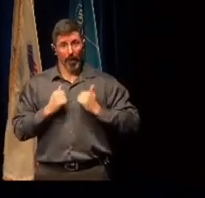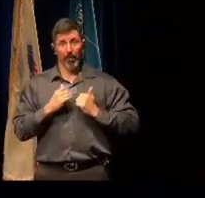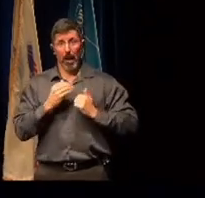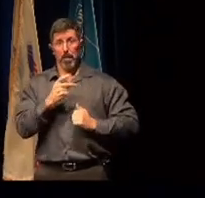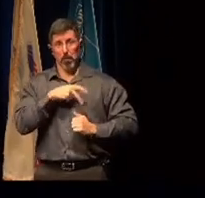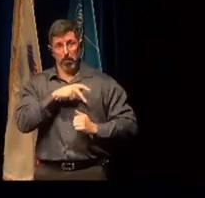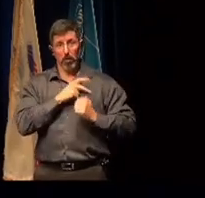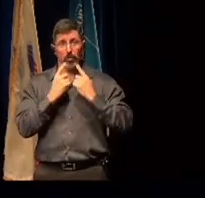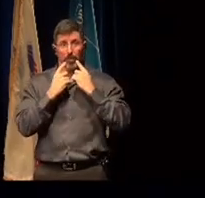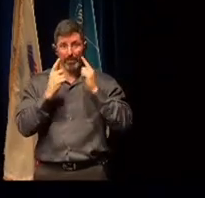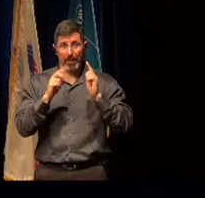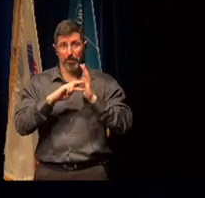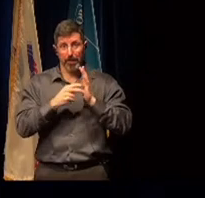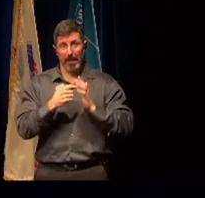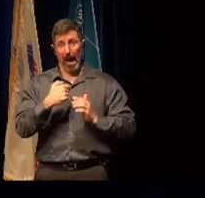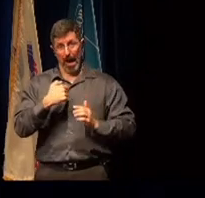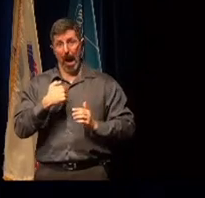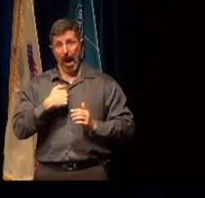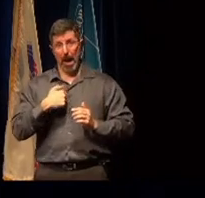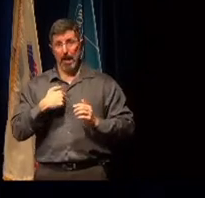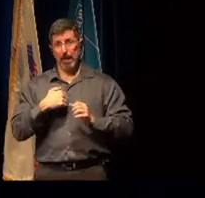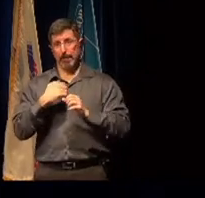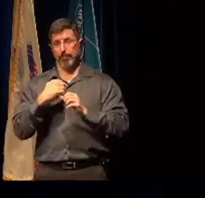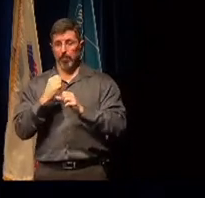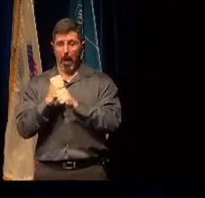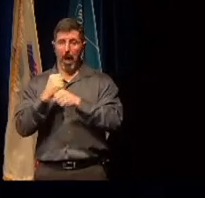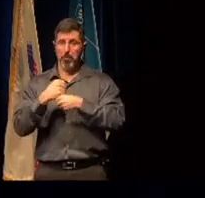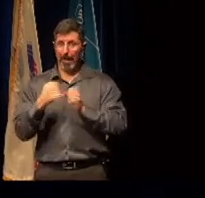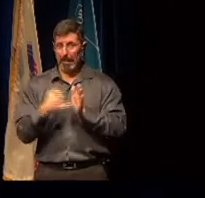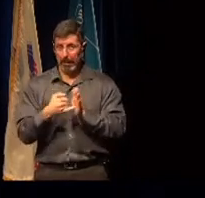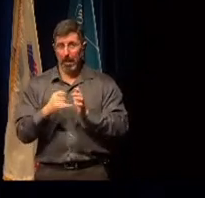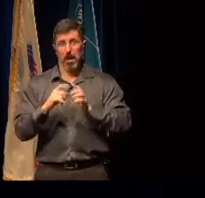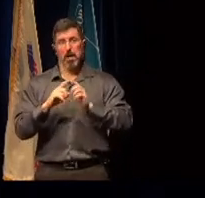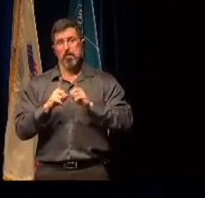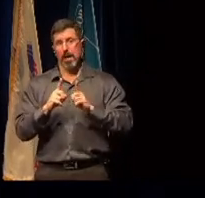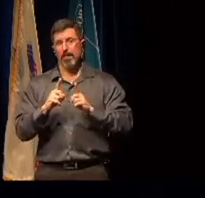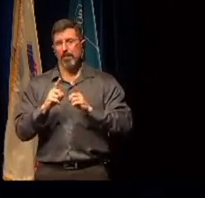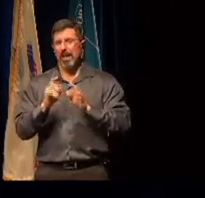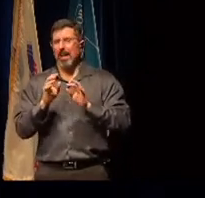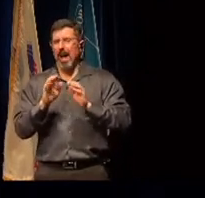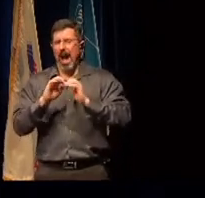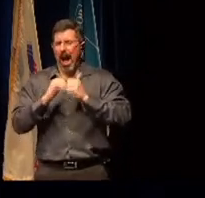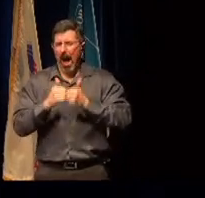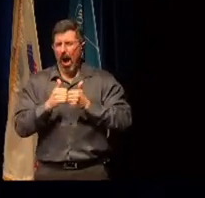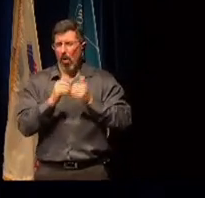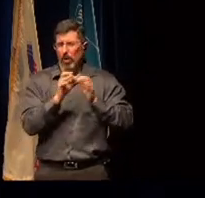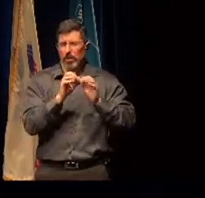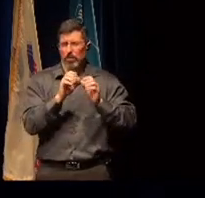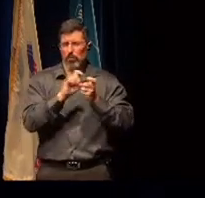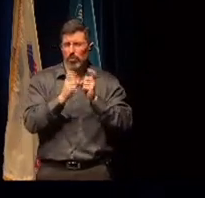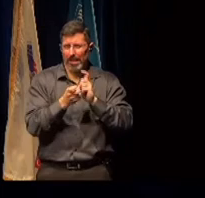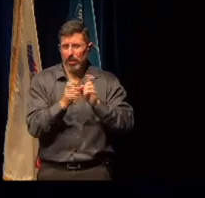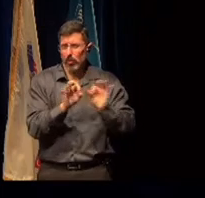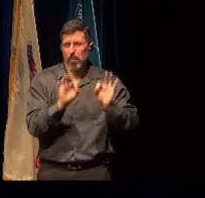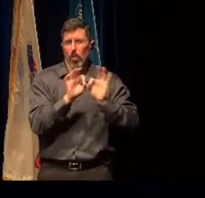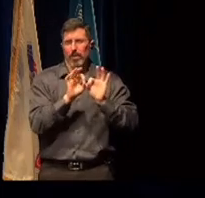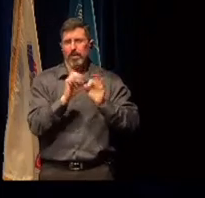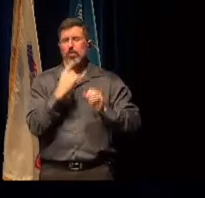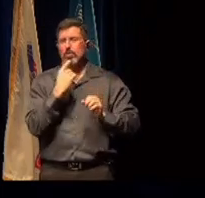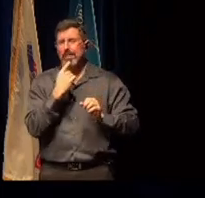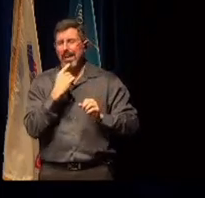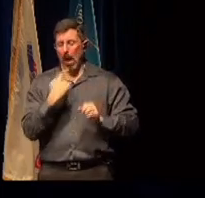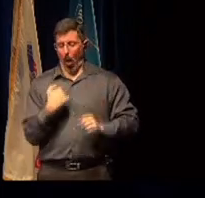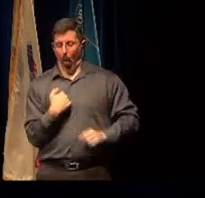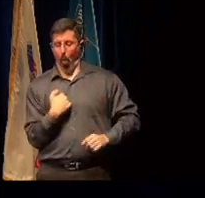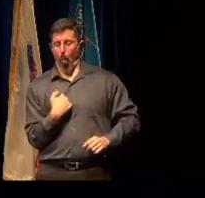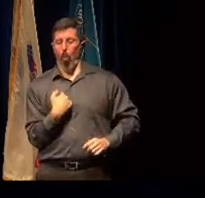"I made it." But significance says, "We made it." Gary prayed for all of us that